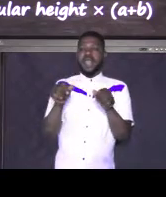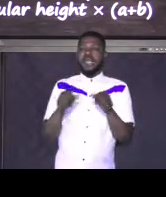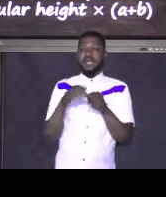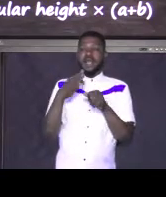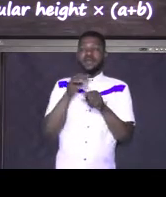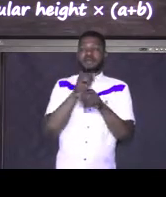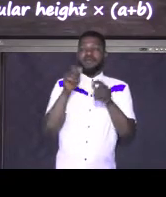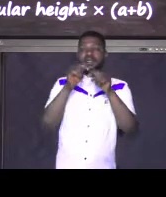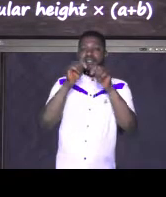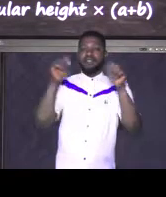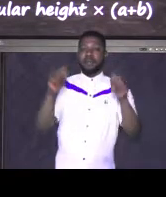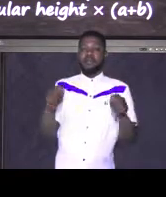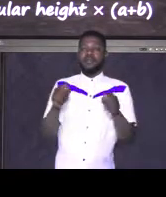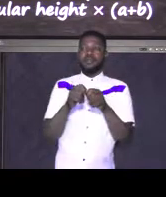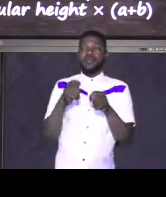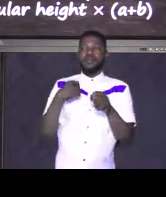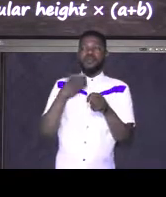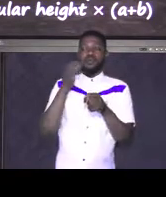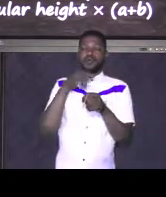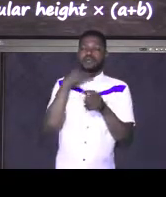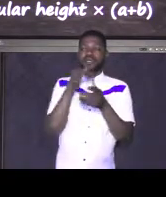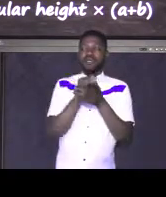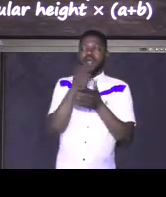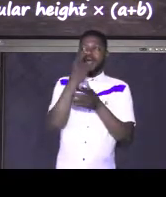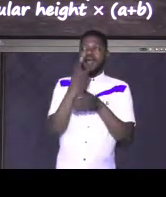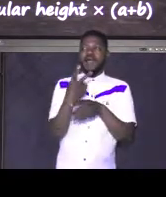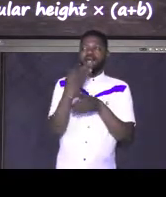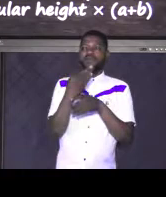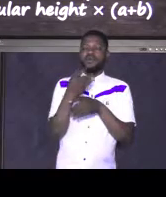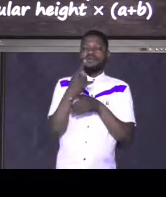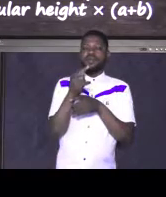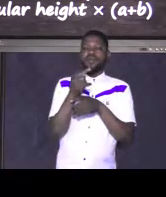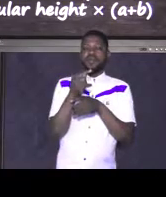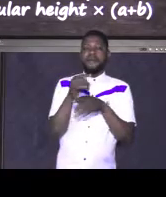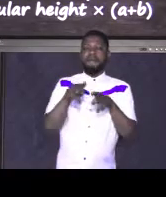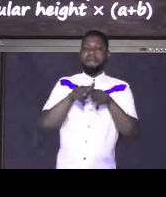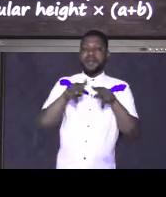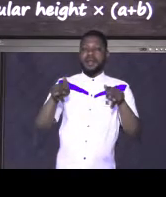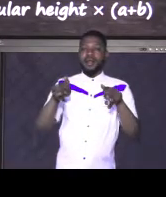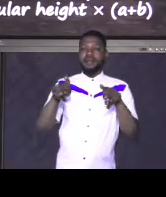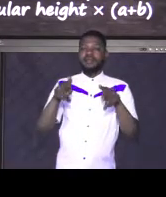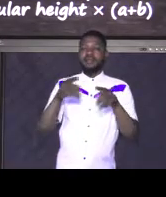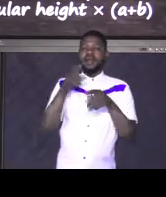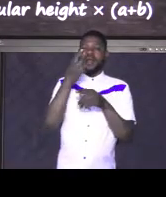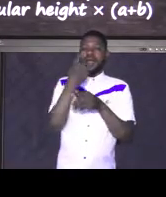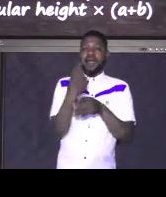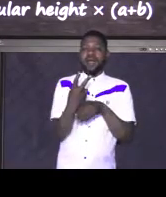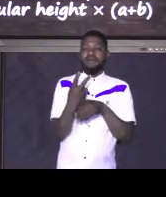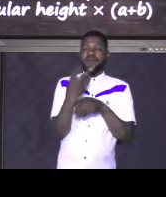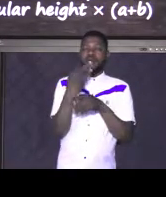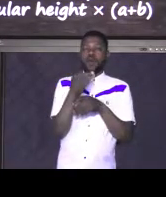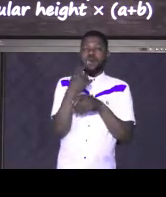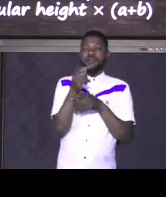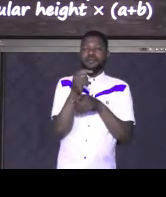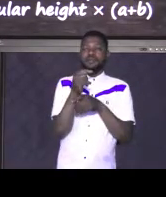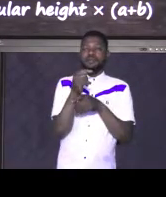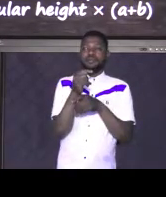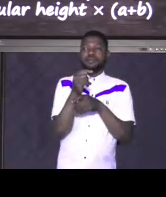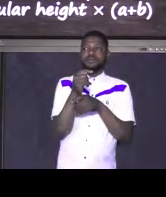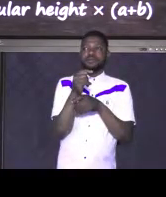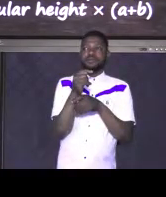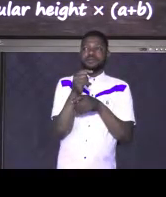the area of a trapezoid, we will say half of the parallel sides, half